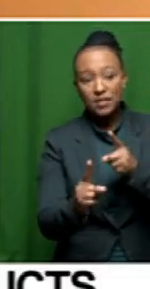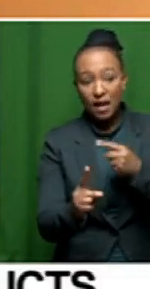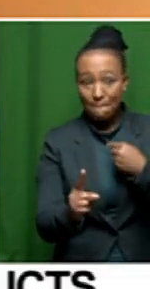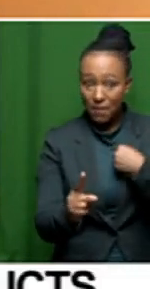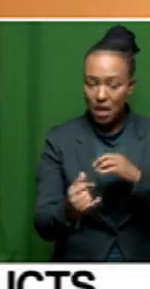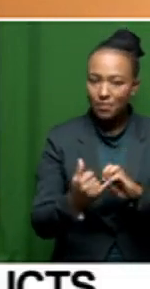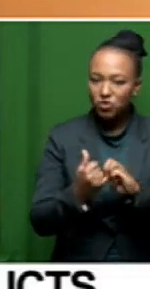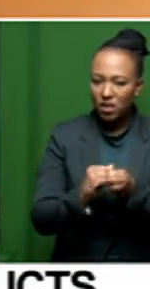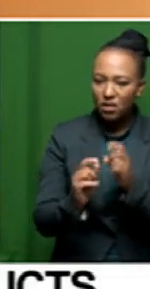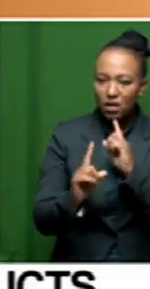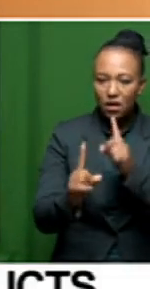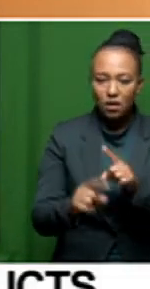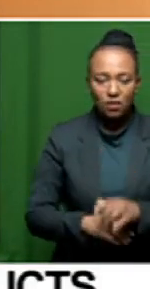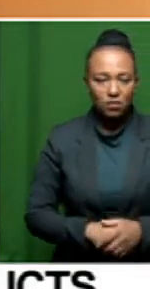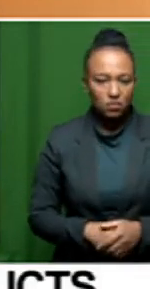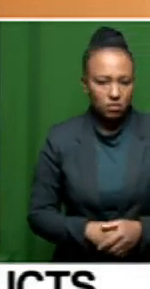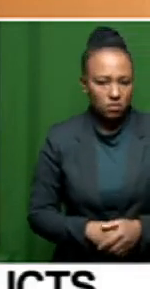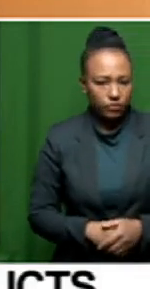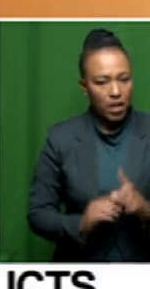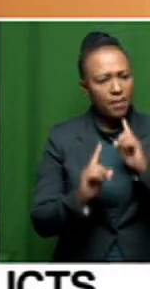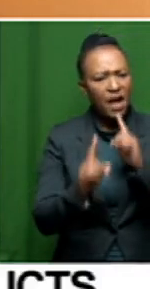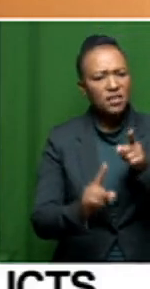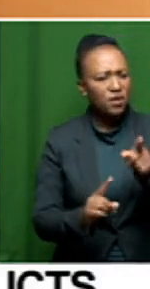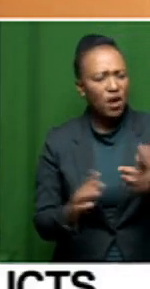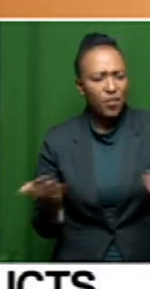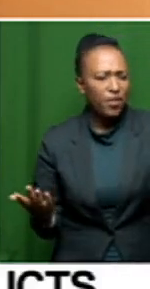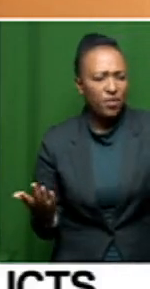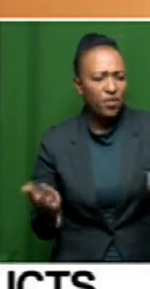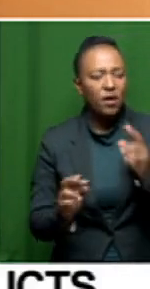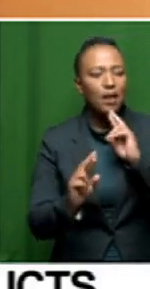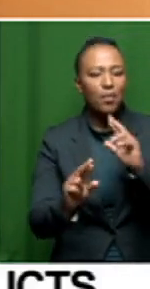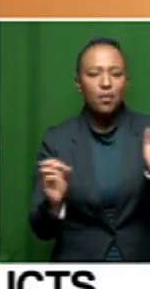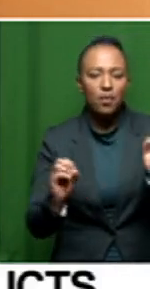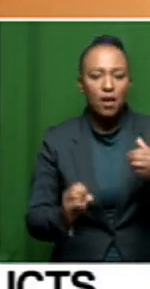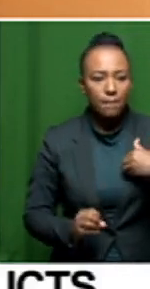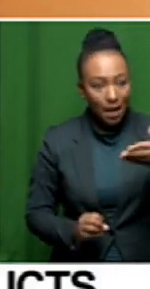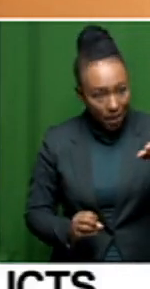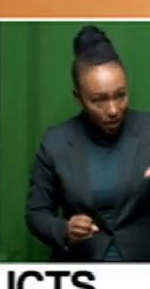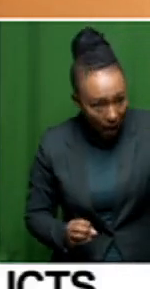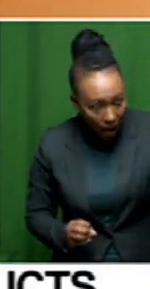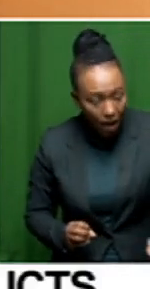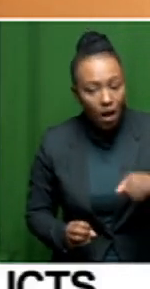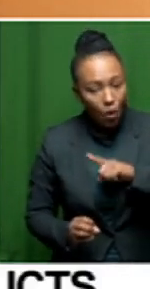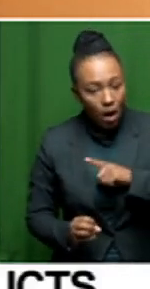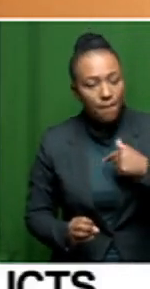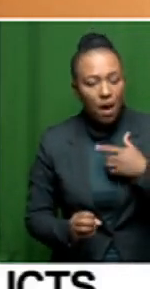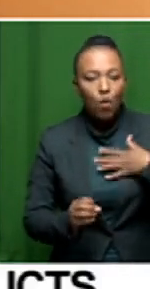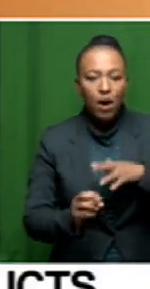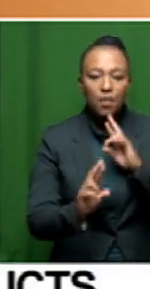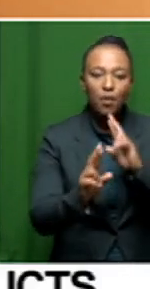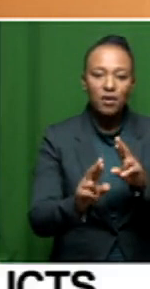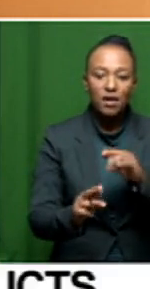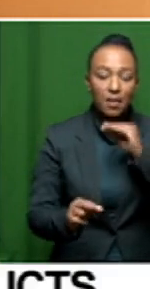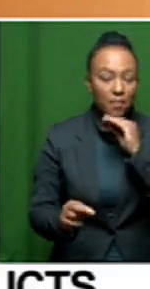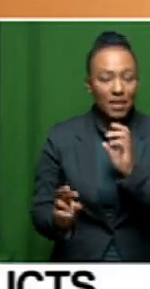you. How can I answer you if I don't have a report? I'm here because I want a report. So you got